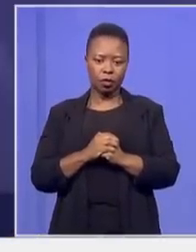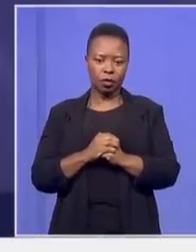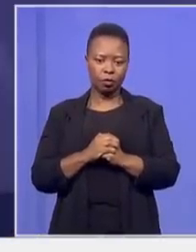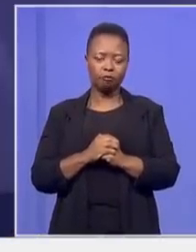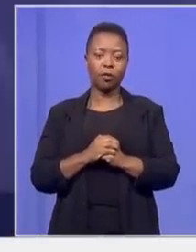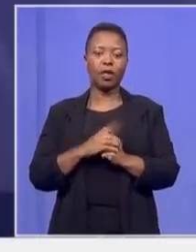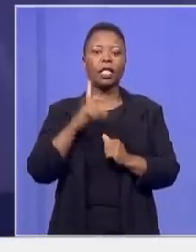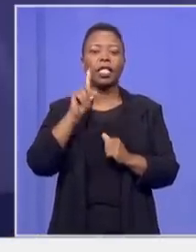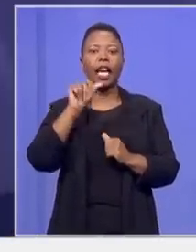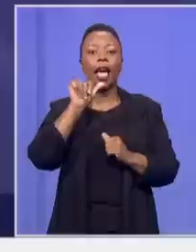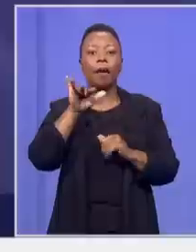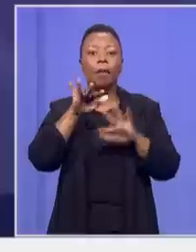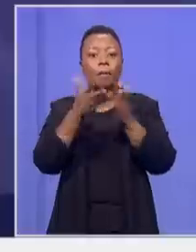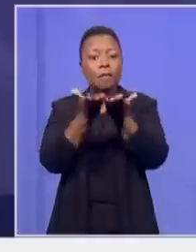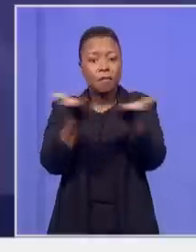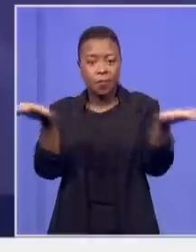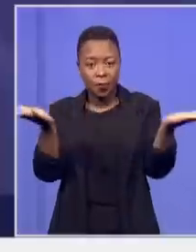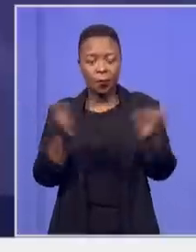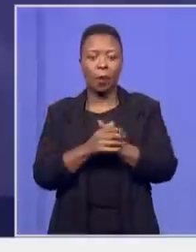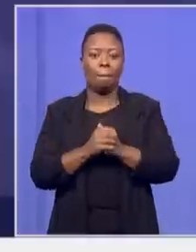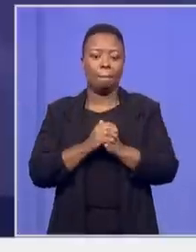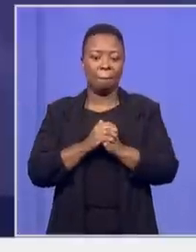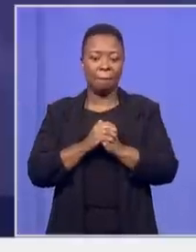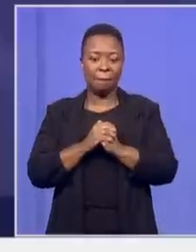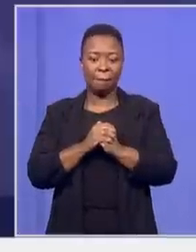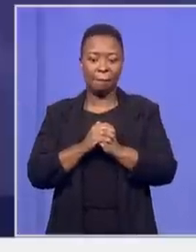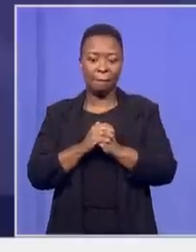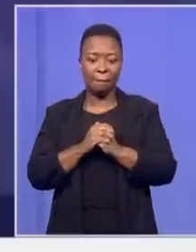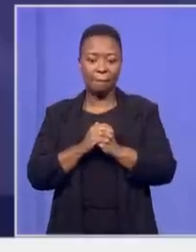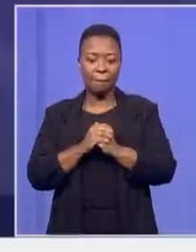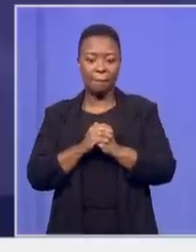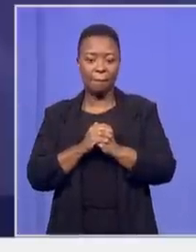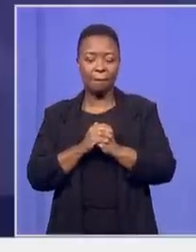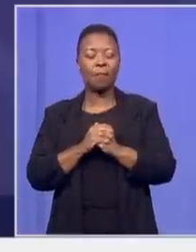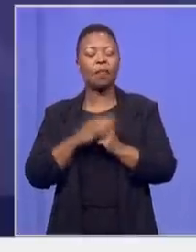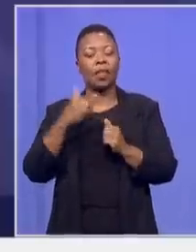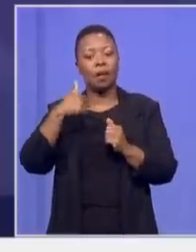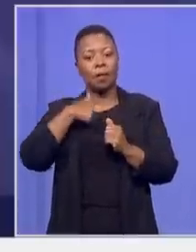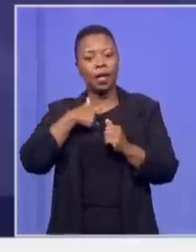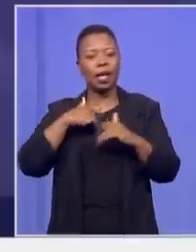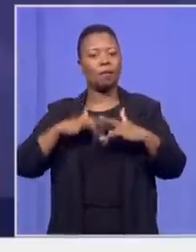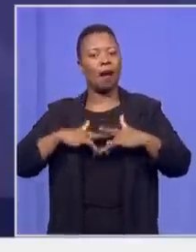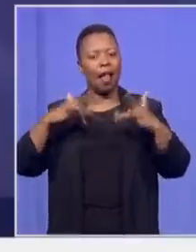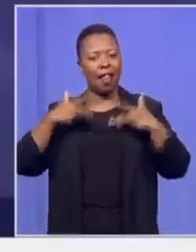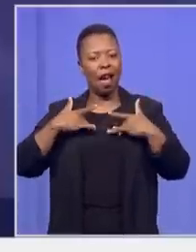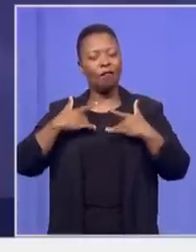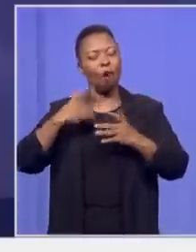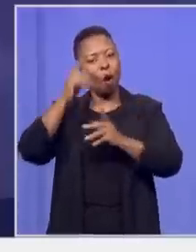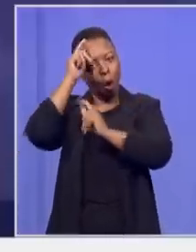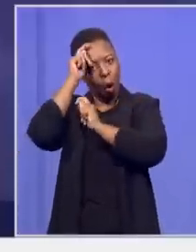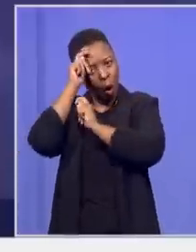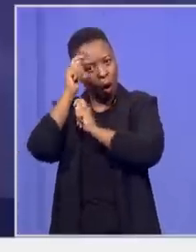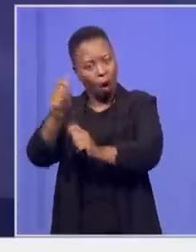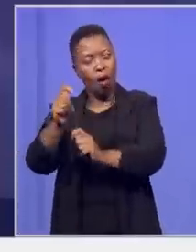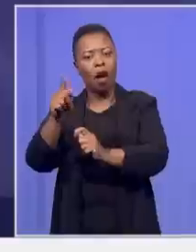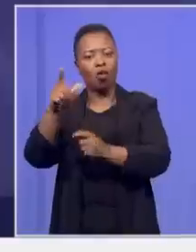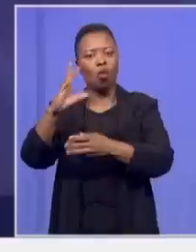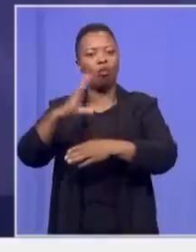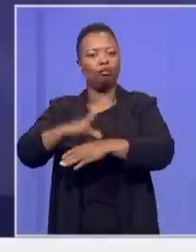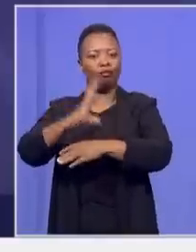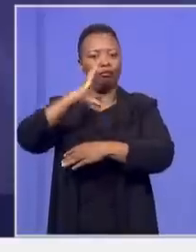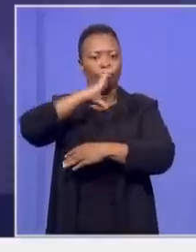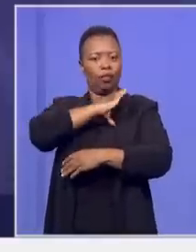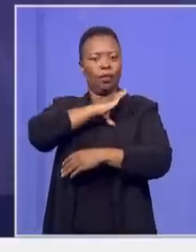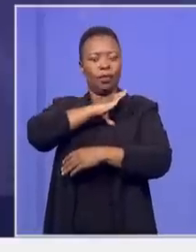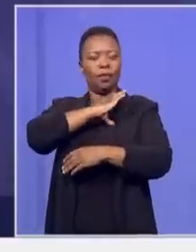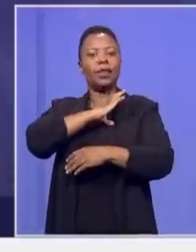Democrats, it's been the singular biggest honor of my life that you bestowed upon me to lead this party